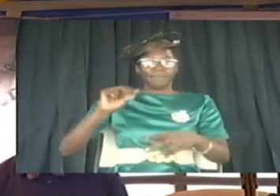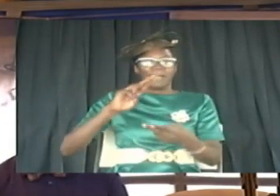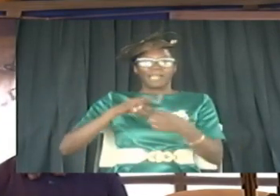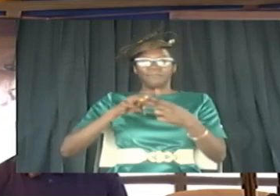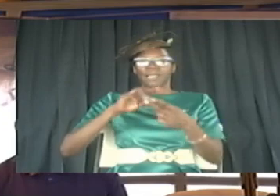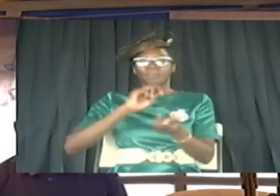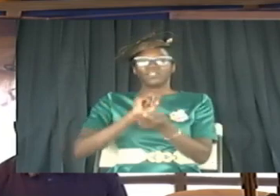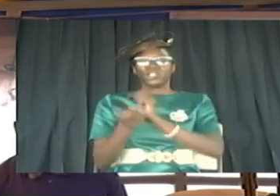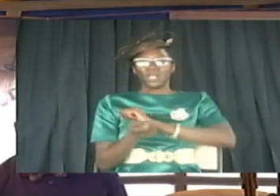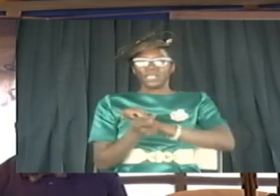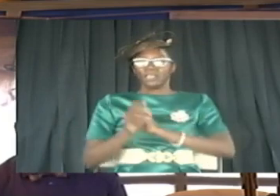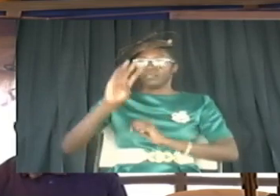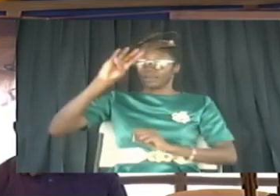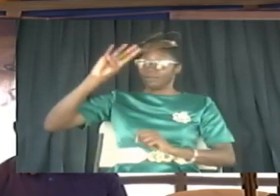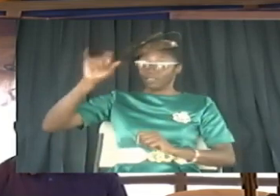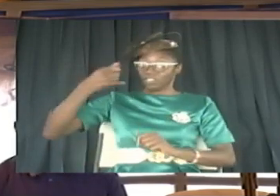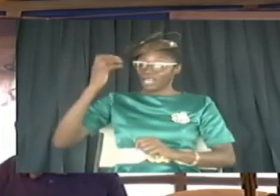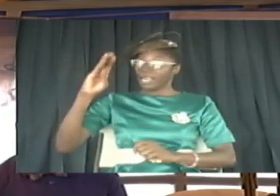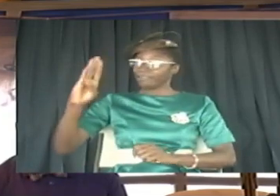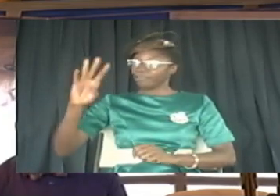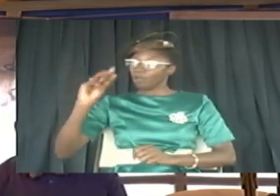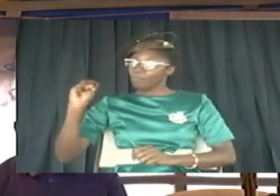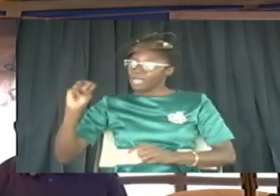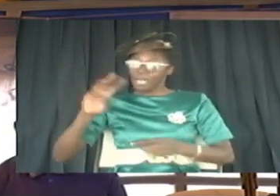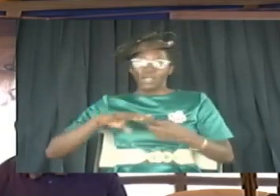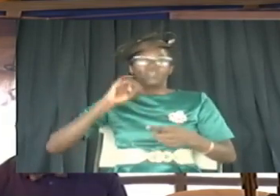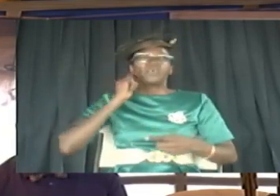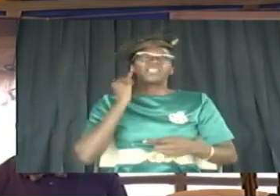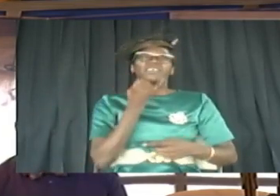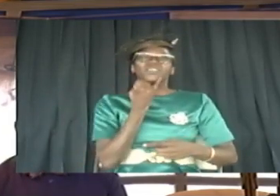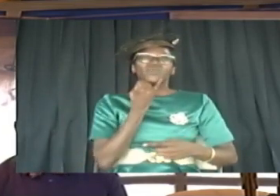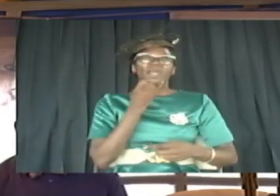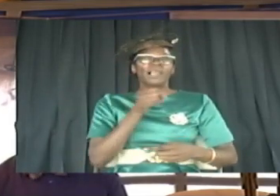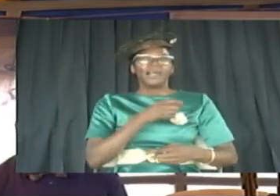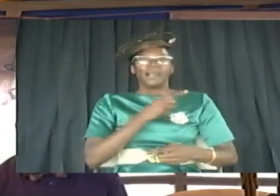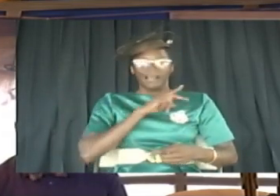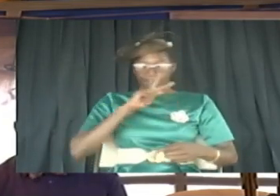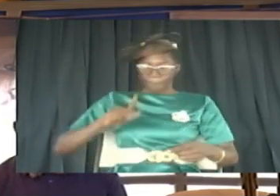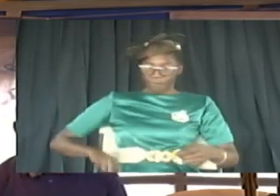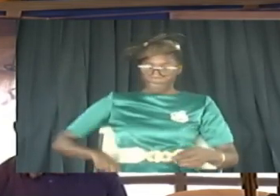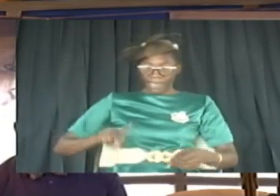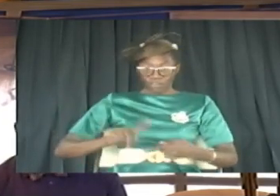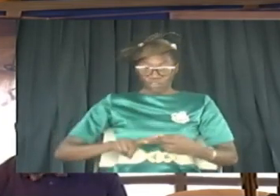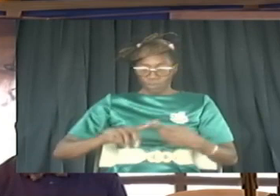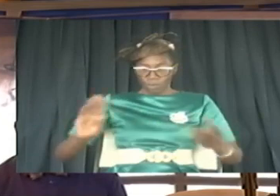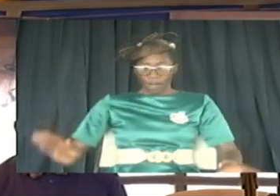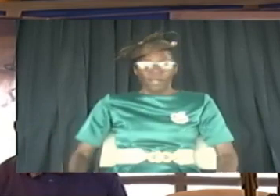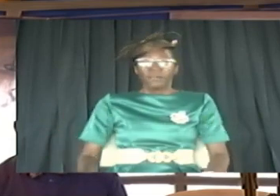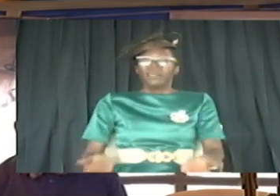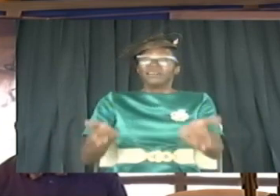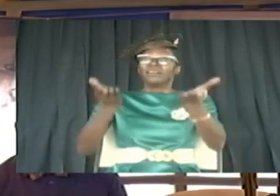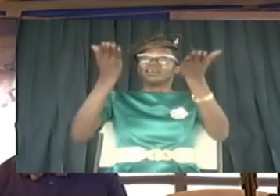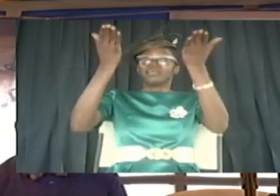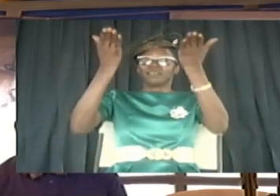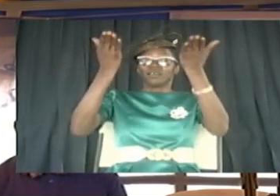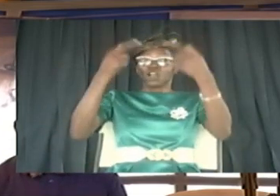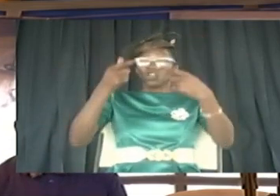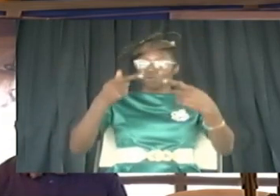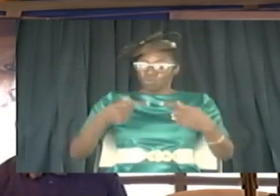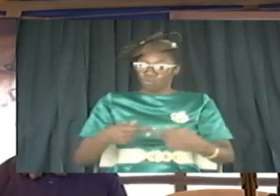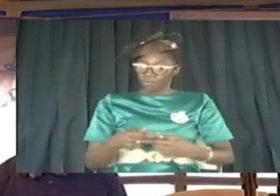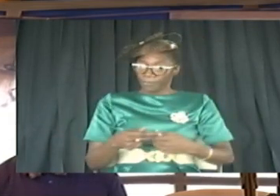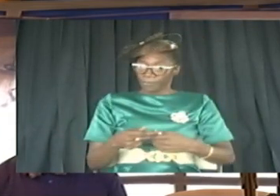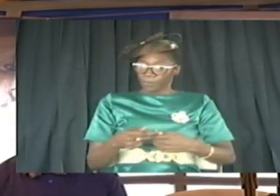Israel. As a prince, thou hast prevailed. As a prince, thou hast forged ahead. And